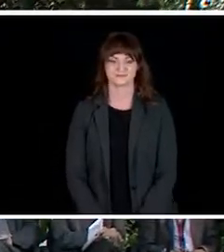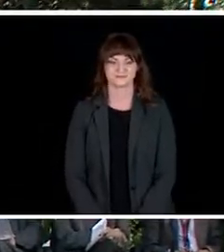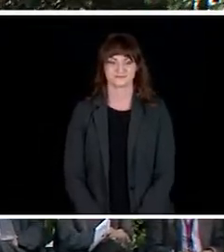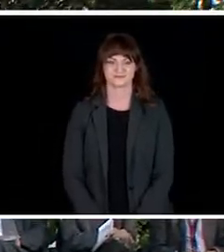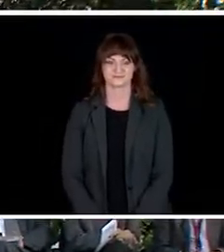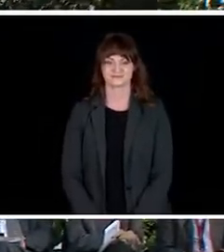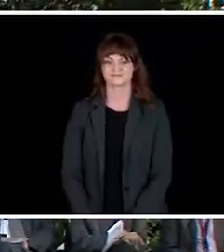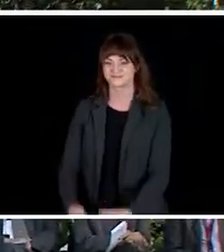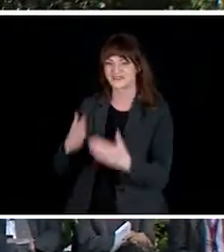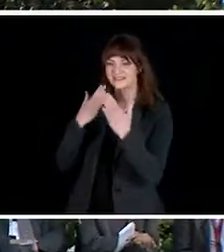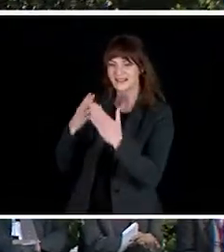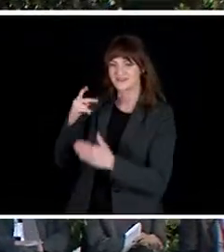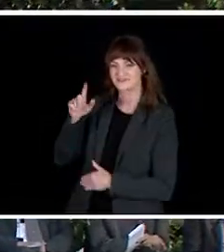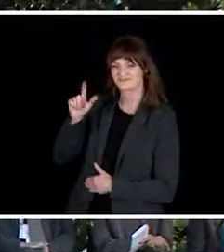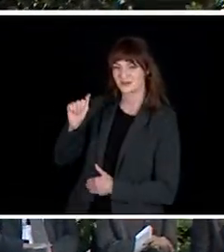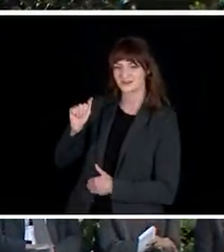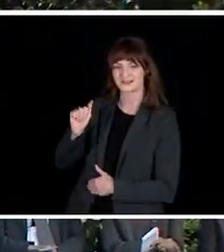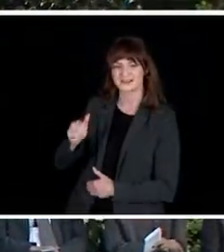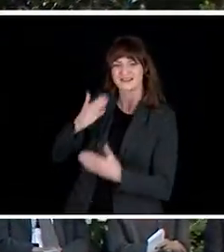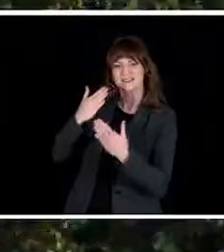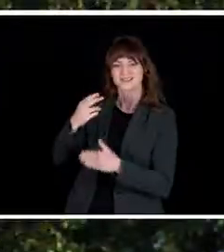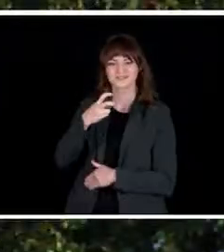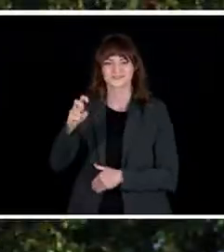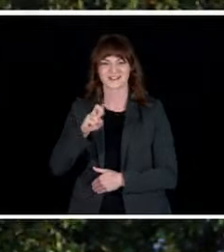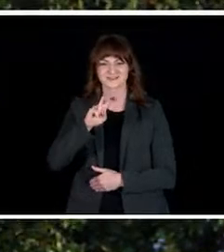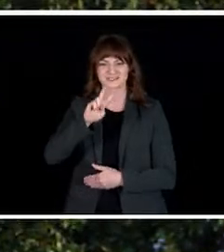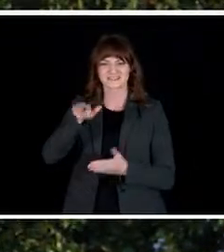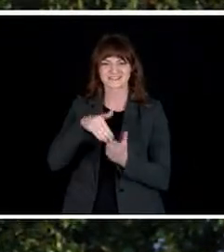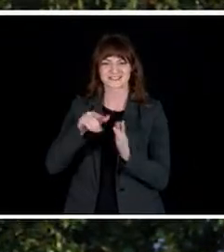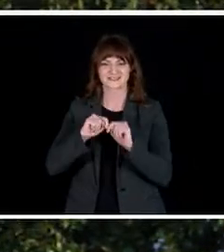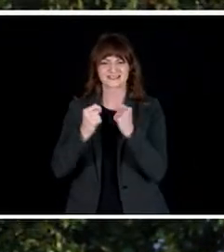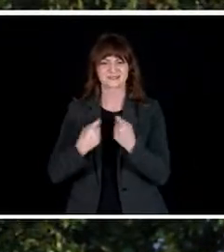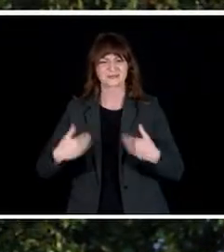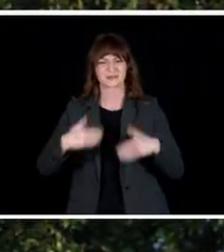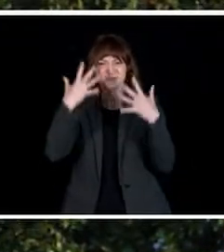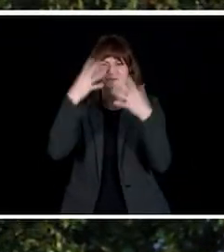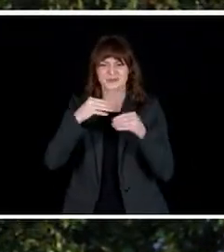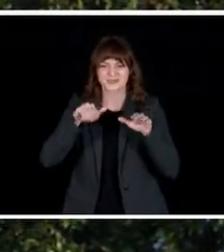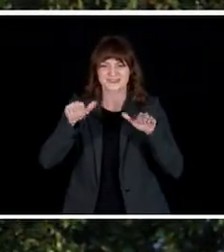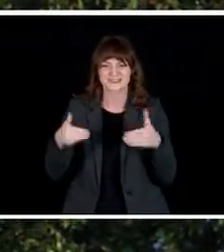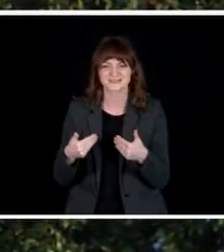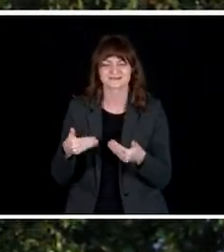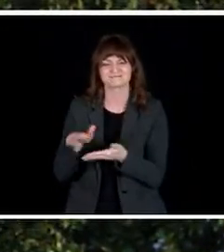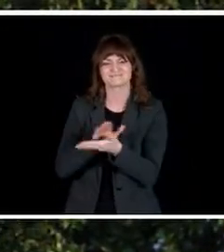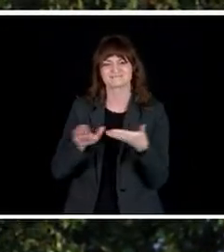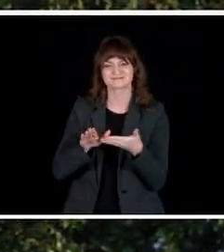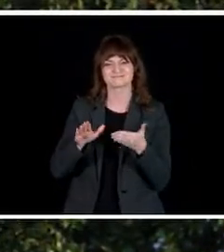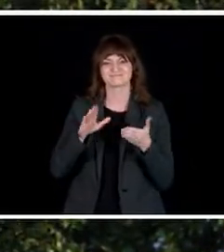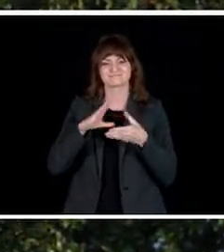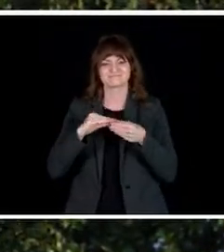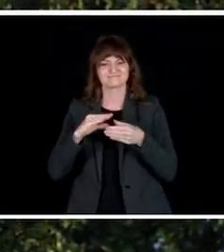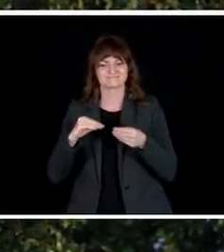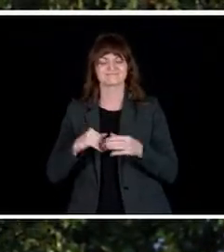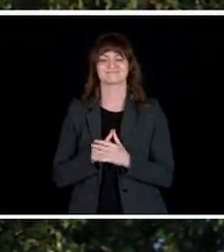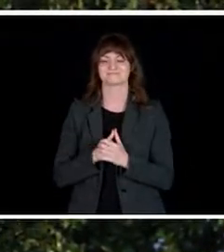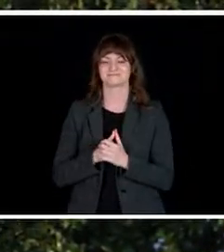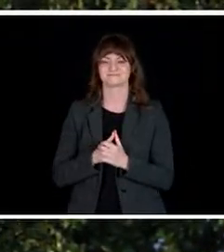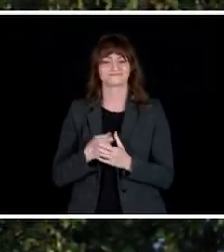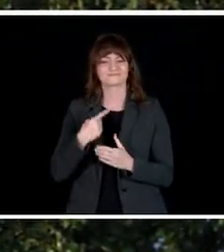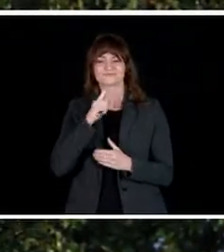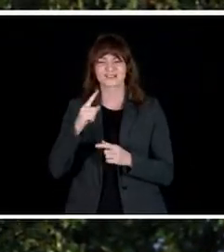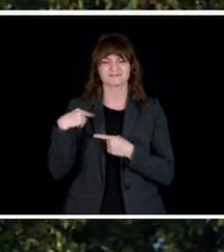Thank you, Perla, and the Transfer Center team for the beautiful introduction and kind wishes. It has been a blessing working with you